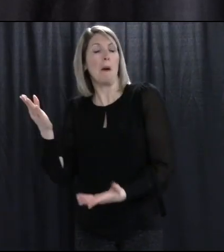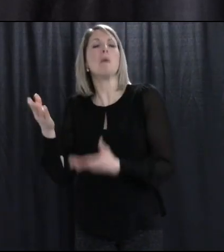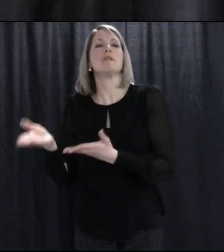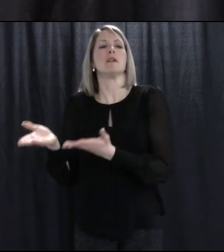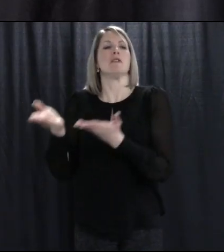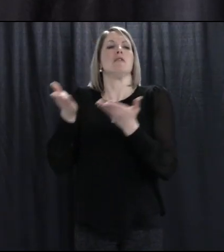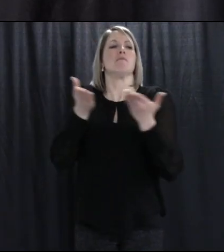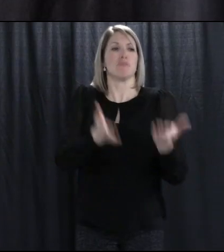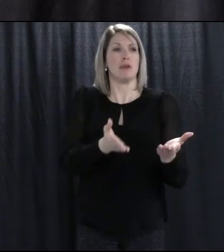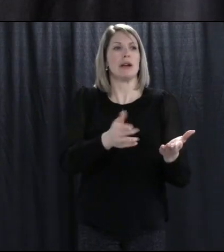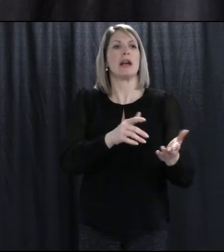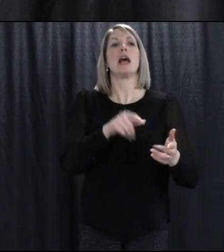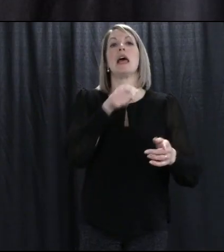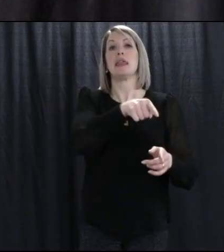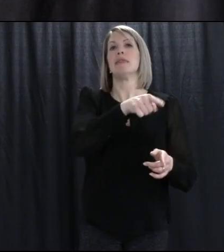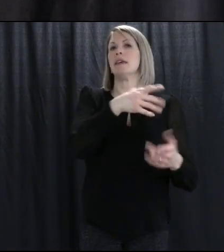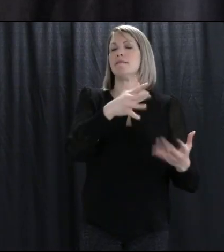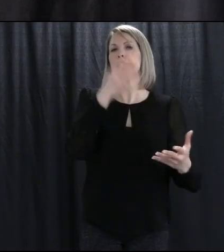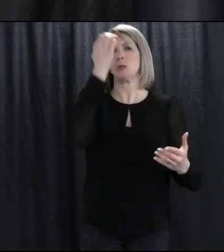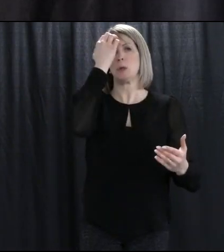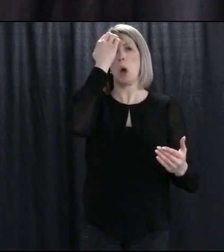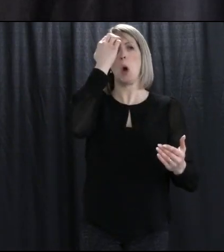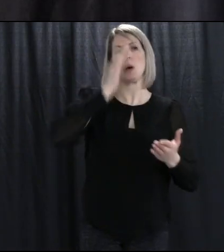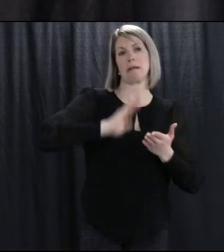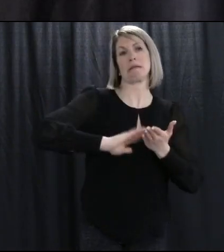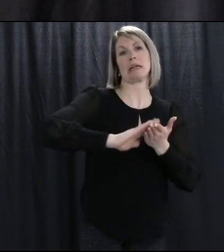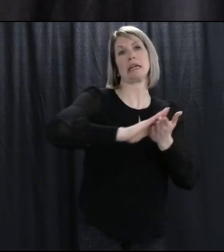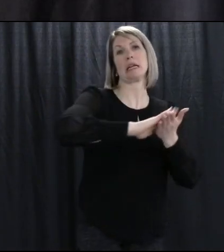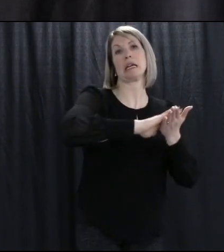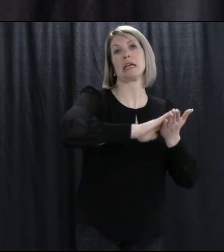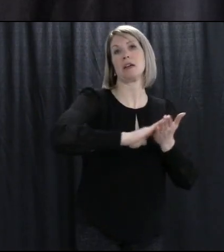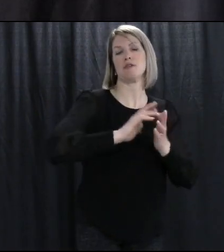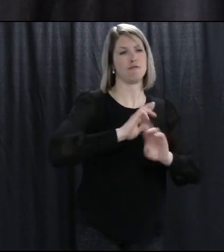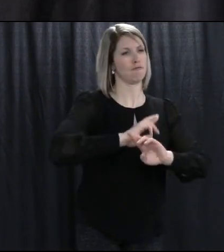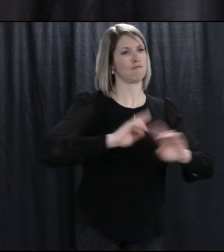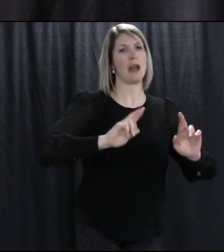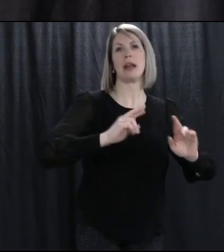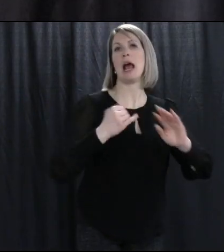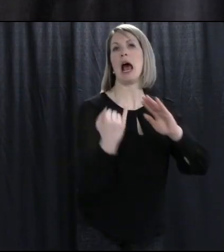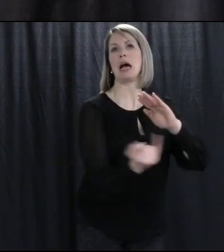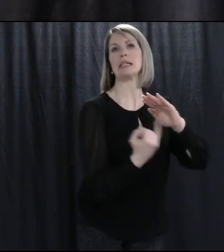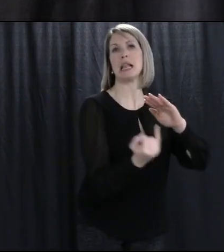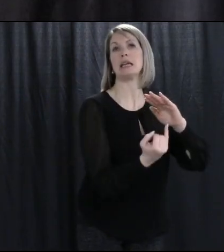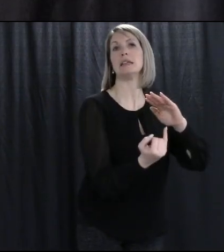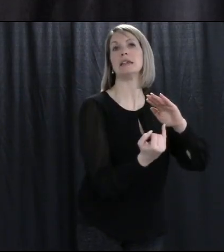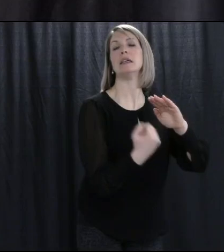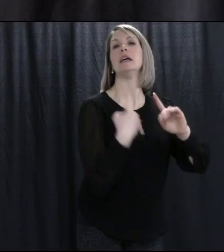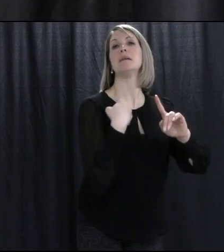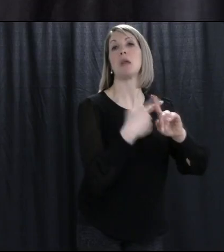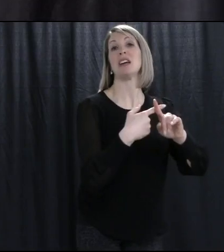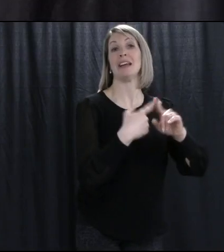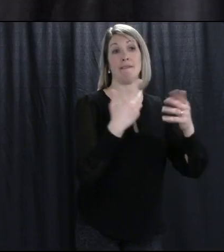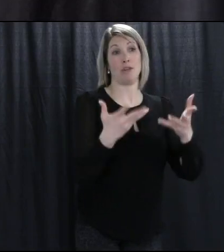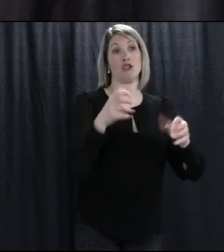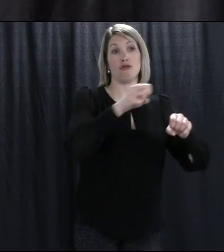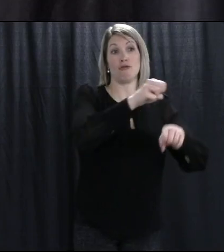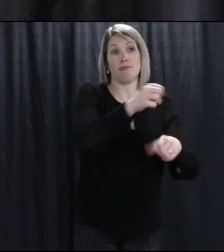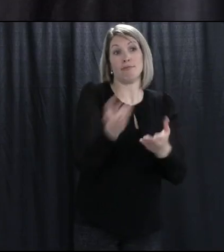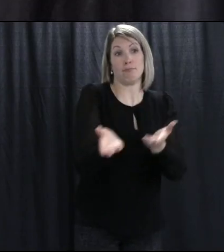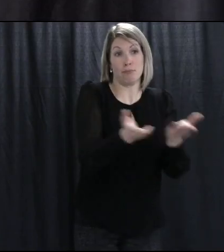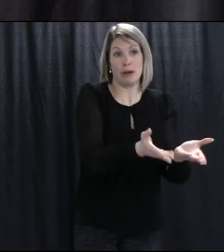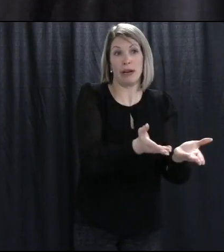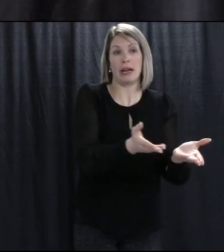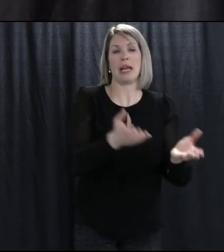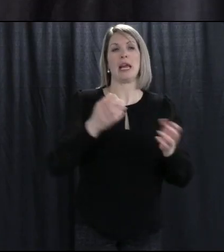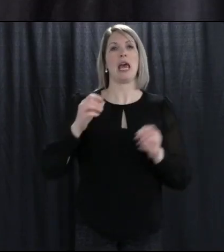then a cleaning protocol for the vehicles and the equipment. So the short answer is yes, we've got that one covered.